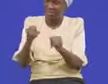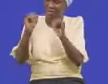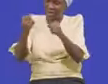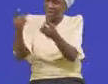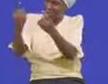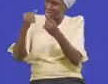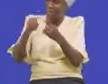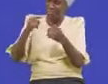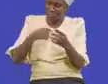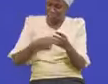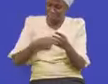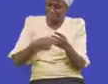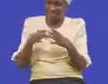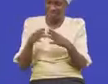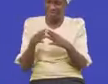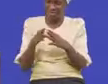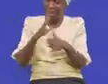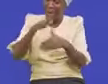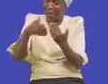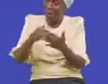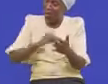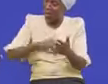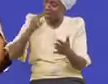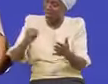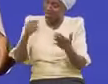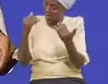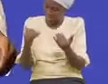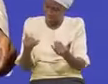Bena dede popo aso asinye Nui ma hia